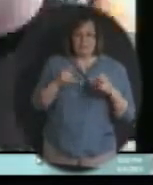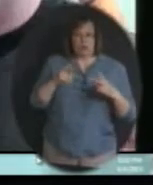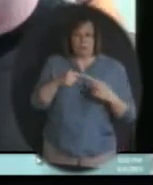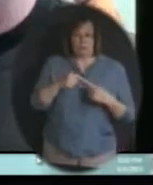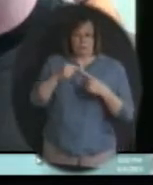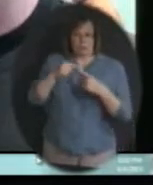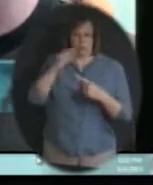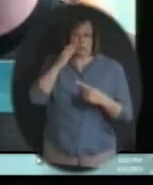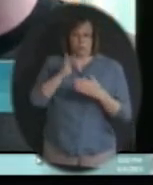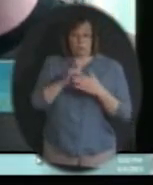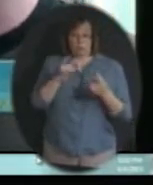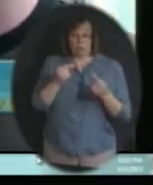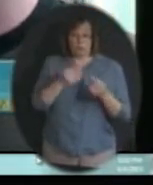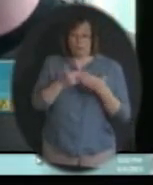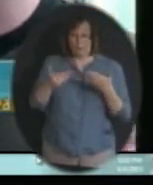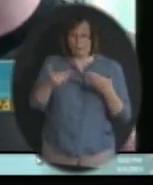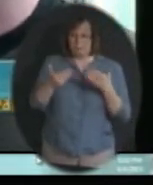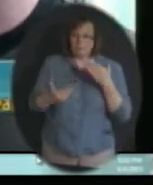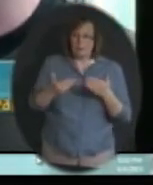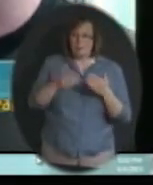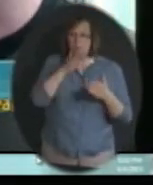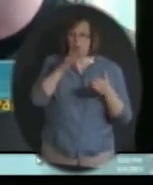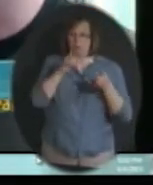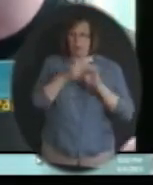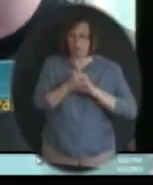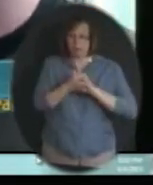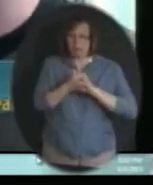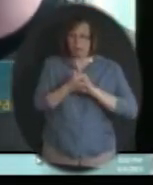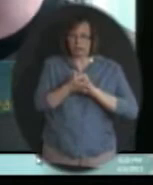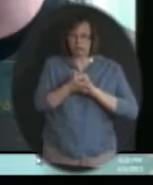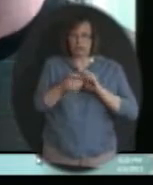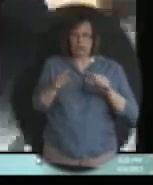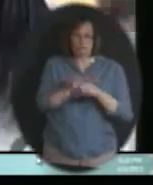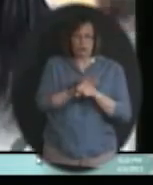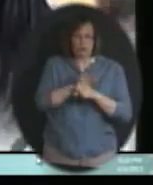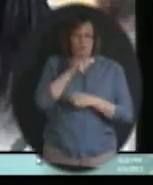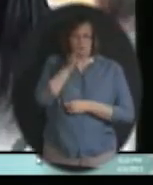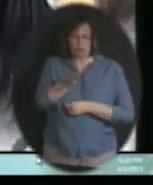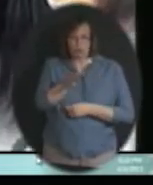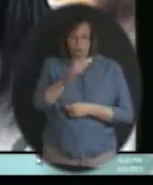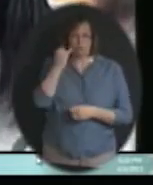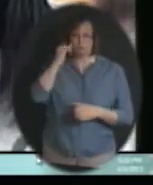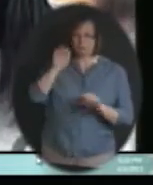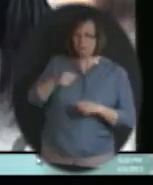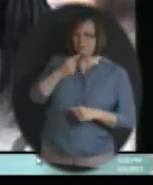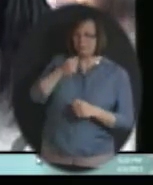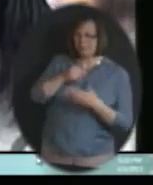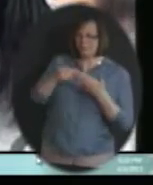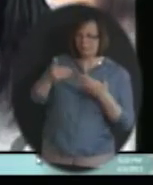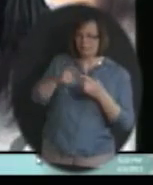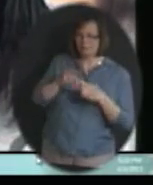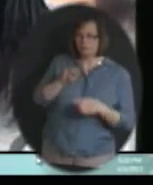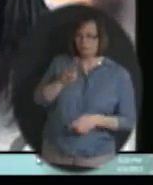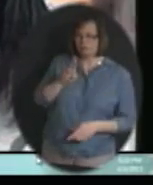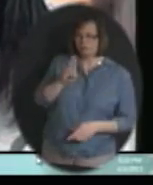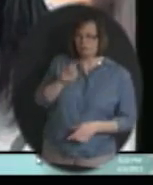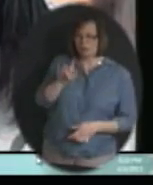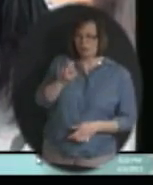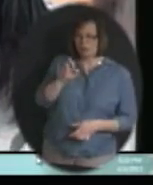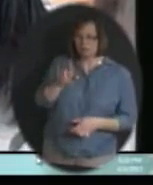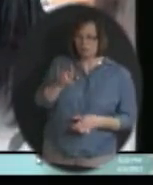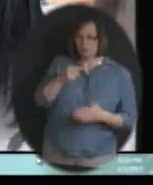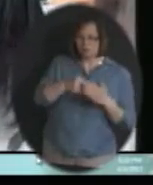special. You know that you're doing things that maybe is going to change their entire future. If you could say anything to Mr. Butler, what would you